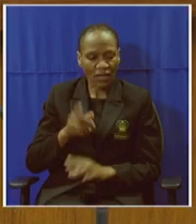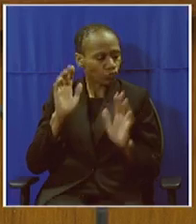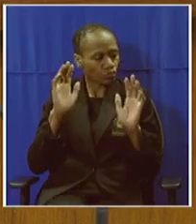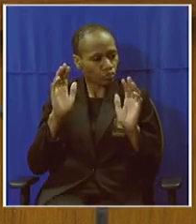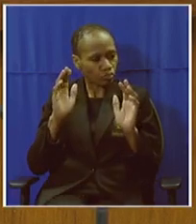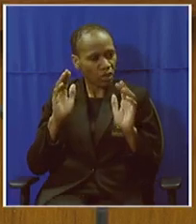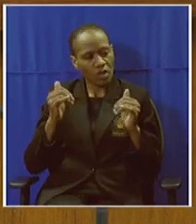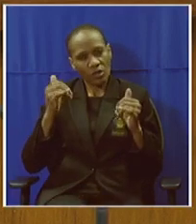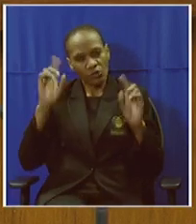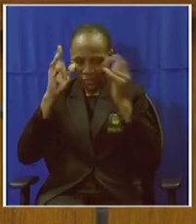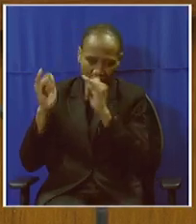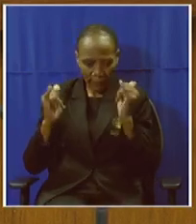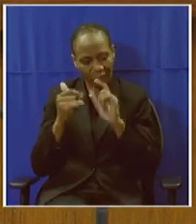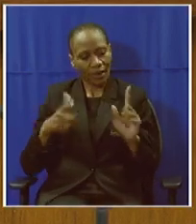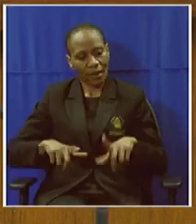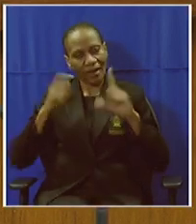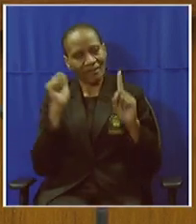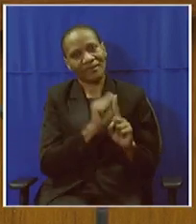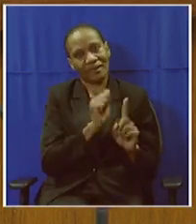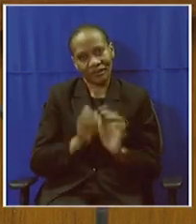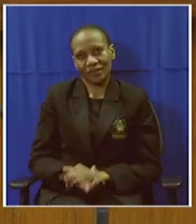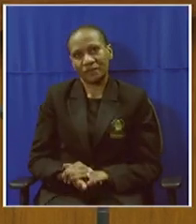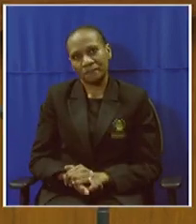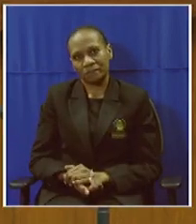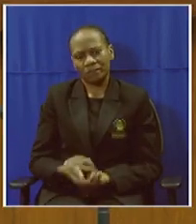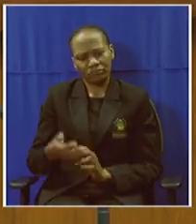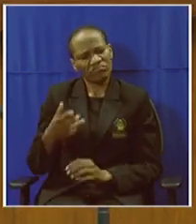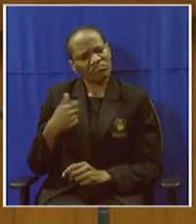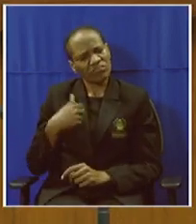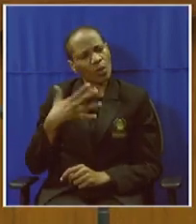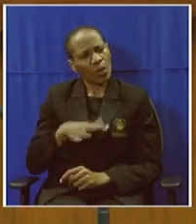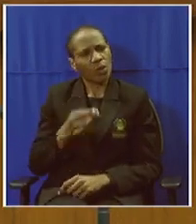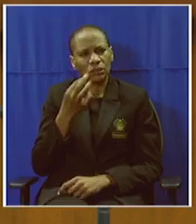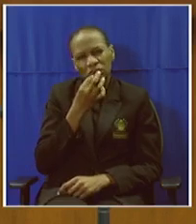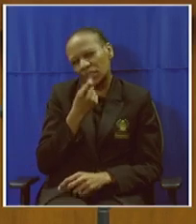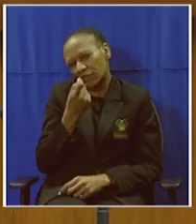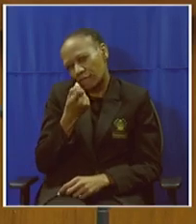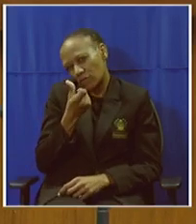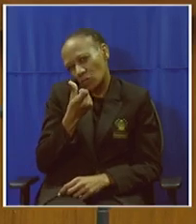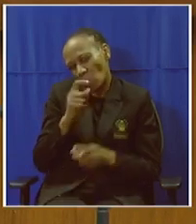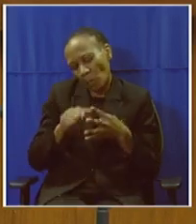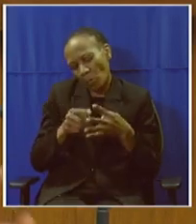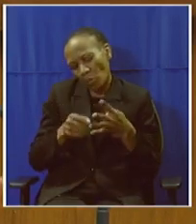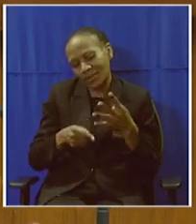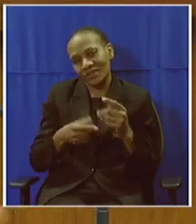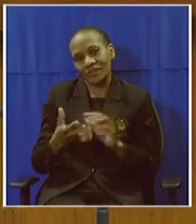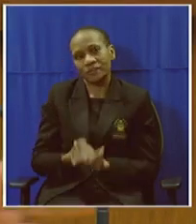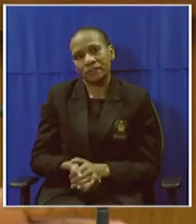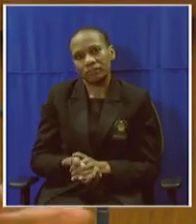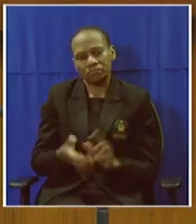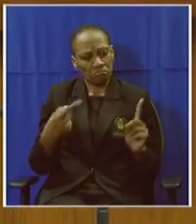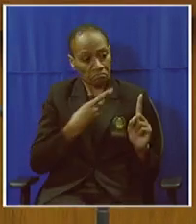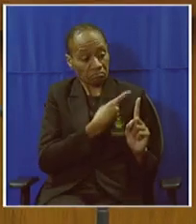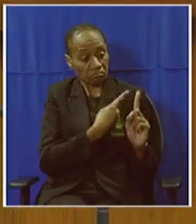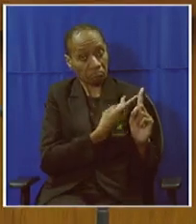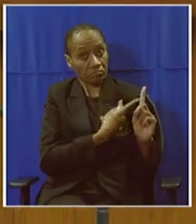life. I just want to say a few things about her. I worked with her